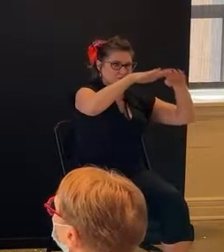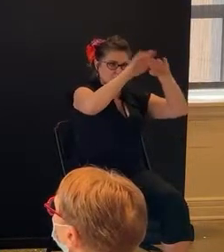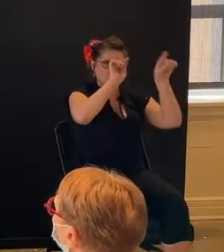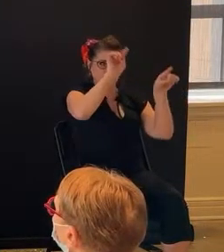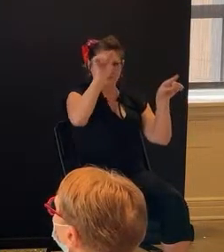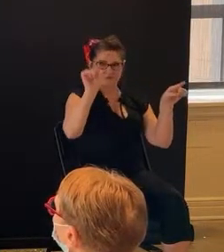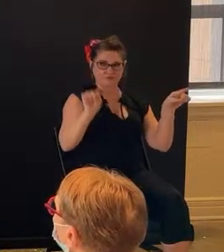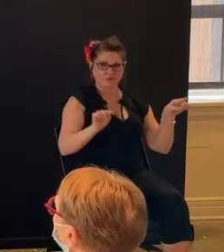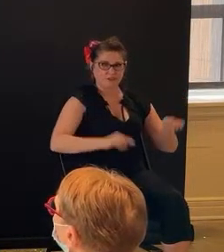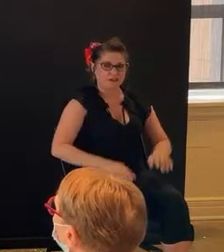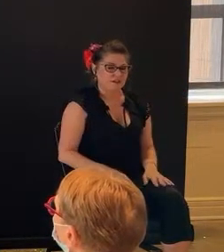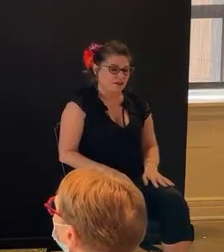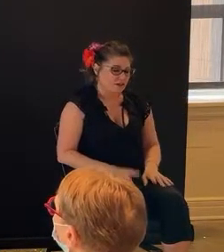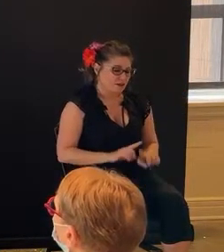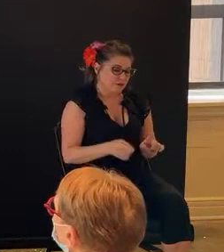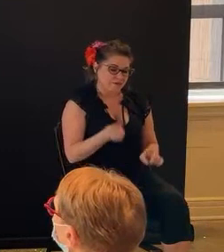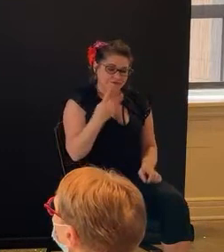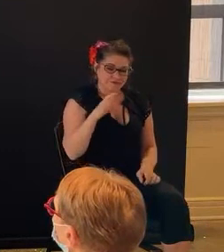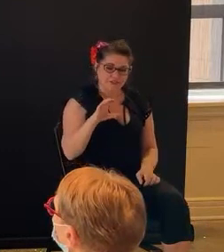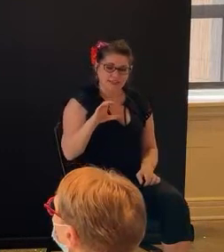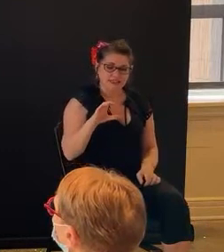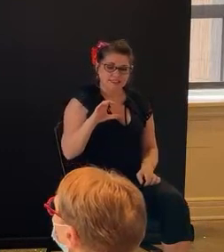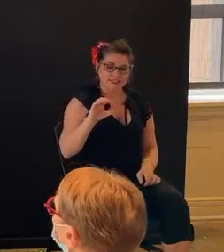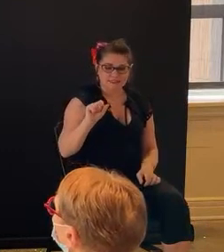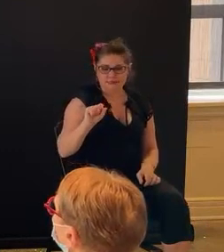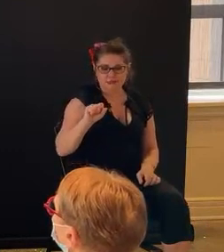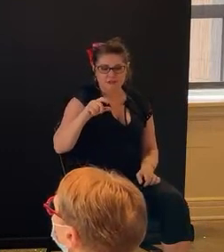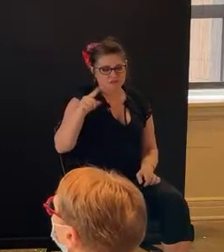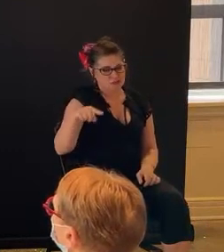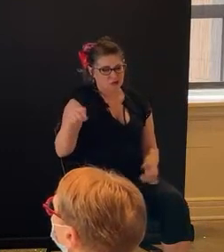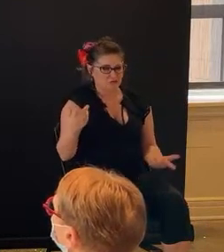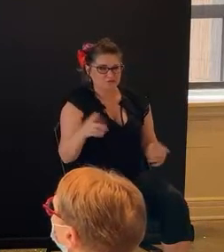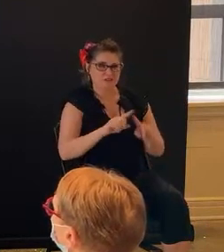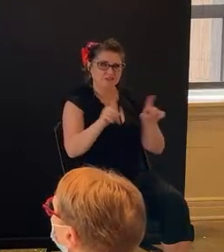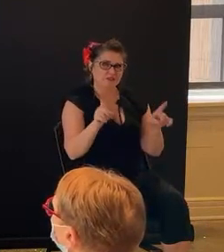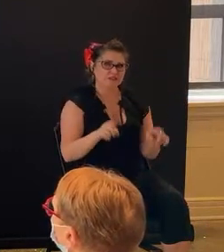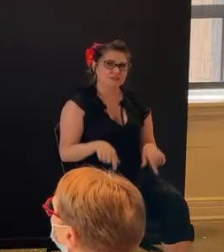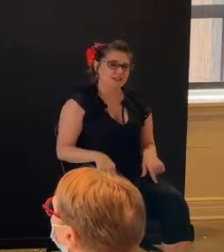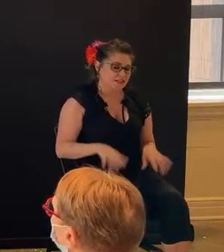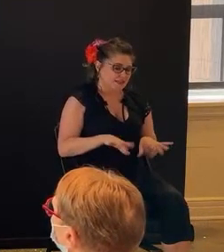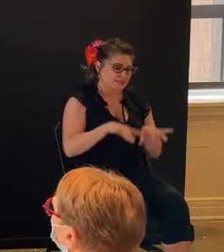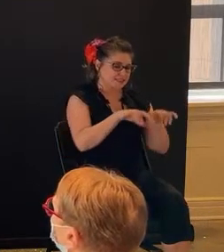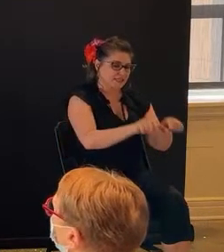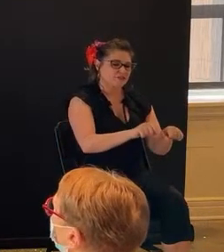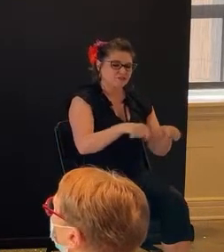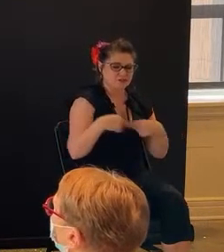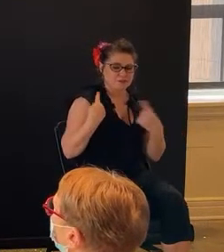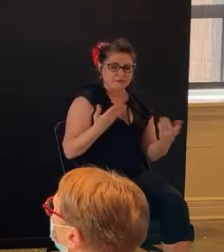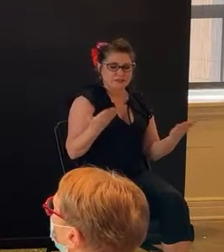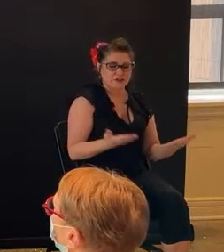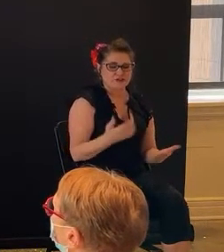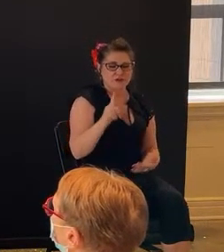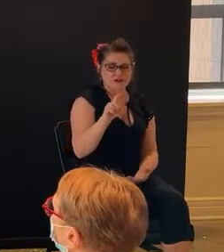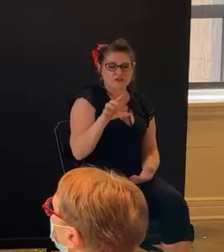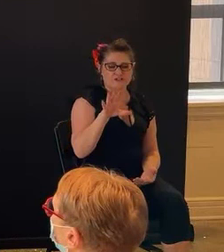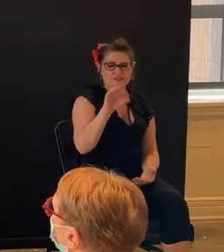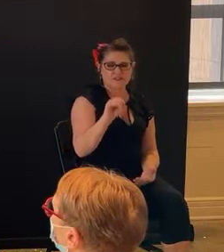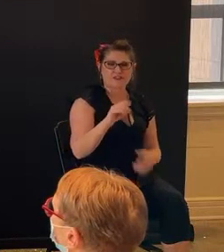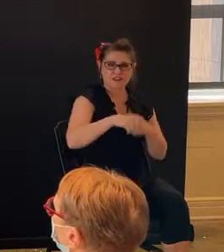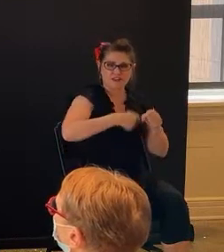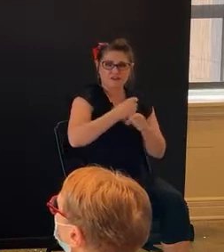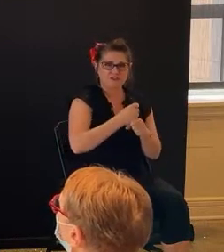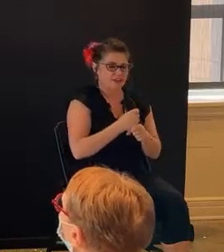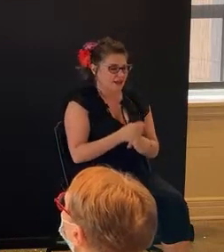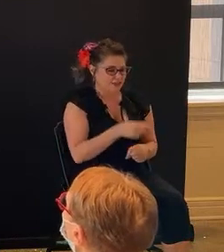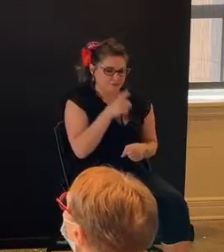But you know, the Cascadia subduction zone seemed different because settlers had been here for about 150 years and they had not heard a peep